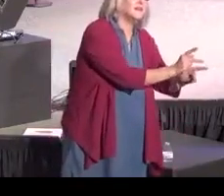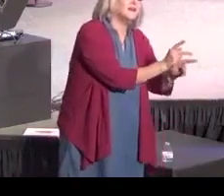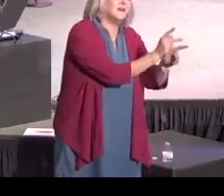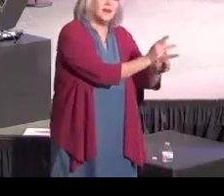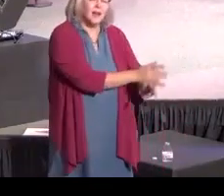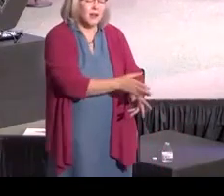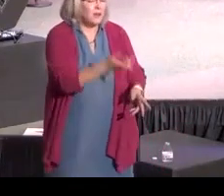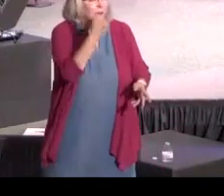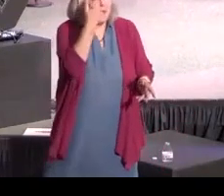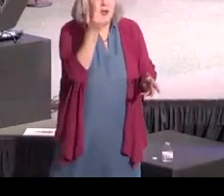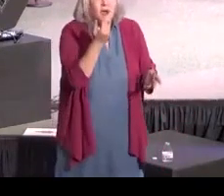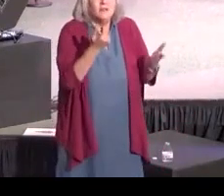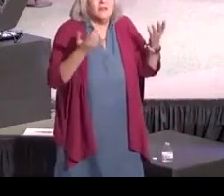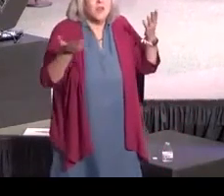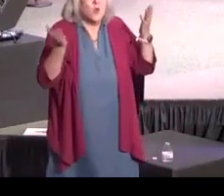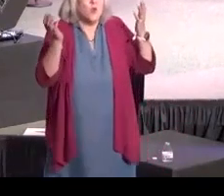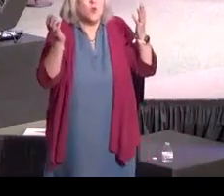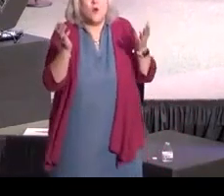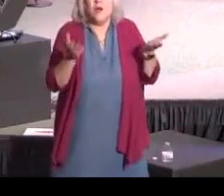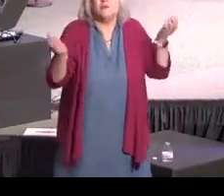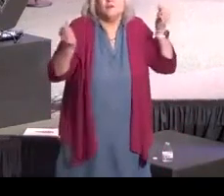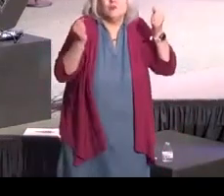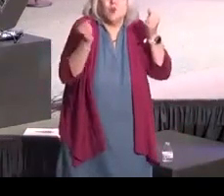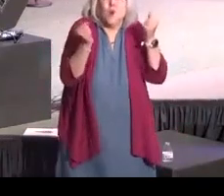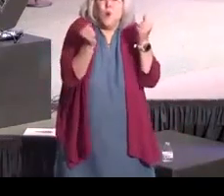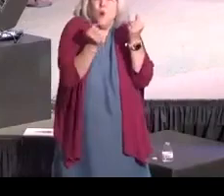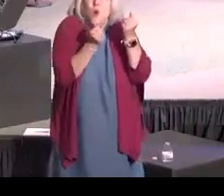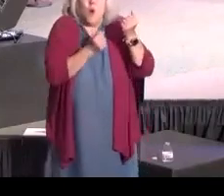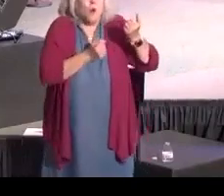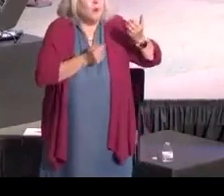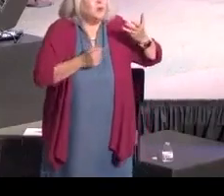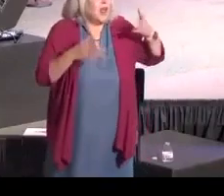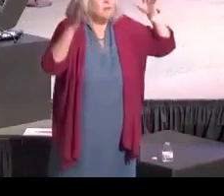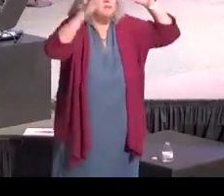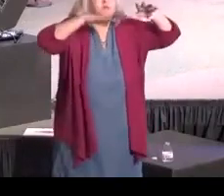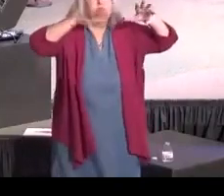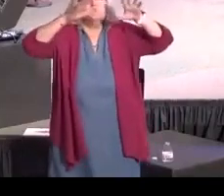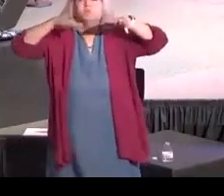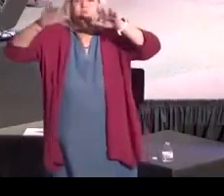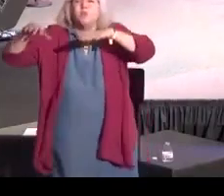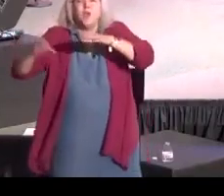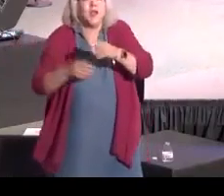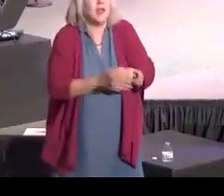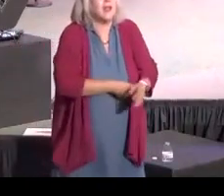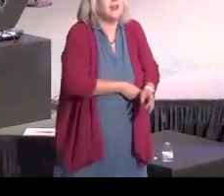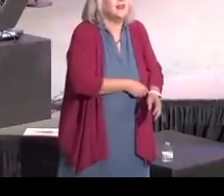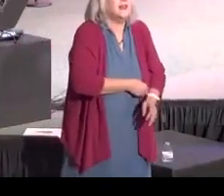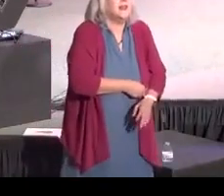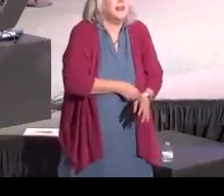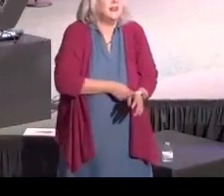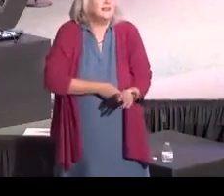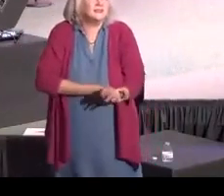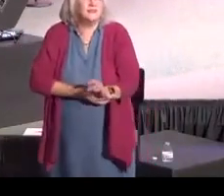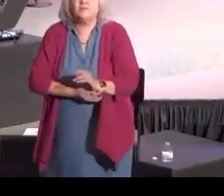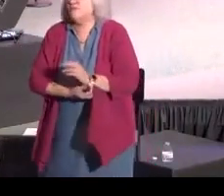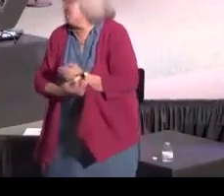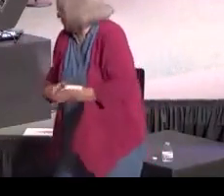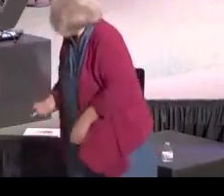news because you never know about these islanders. They could have been, who knows, are they cannibals? I mean, these people could be violent.